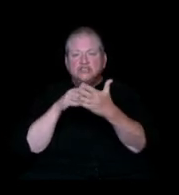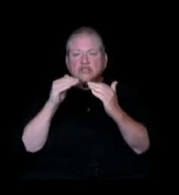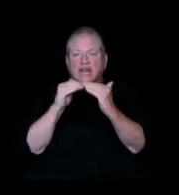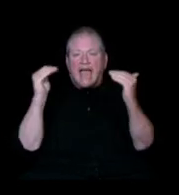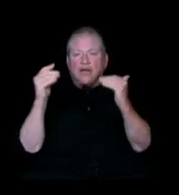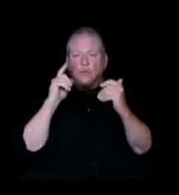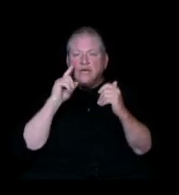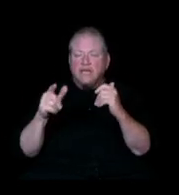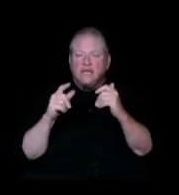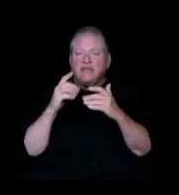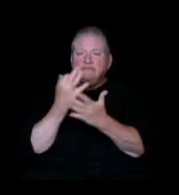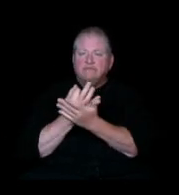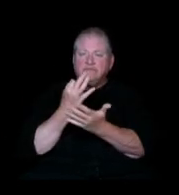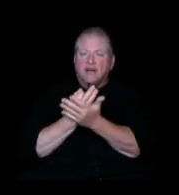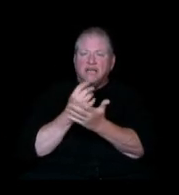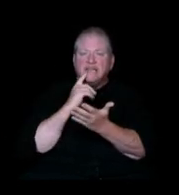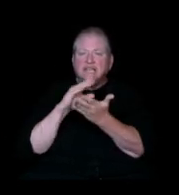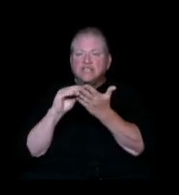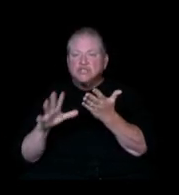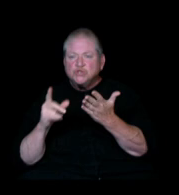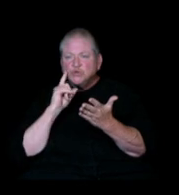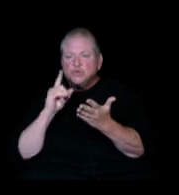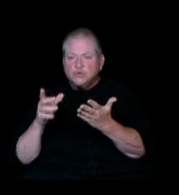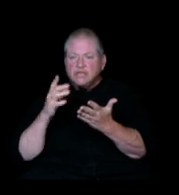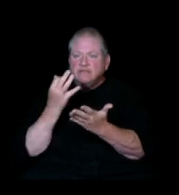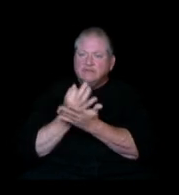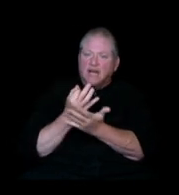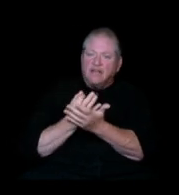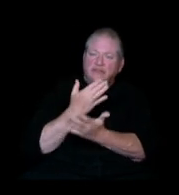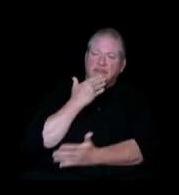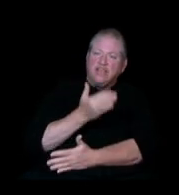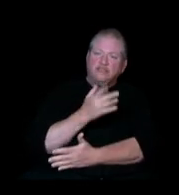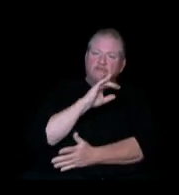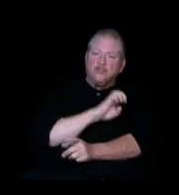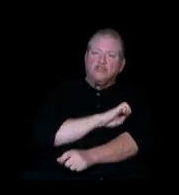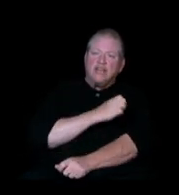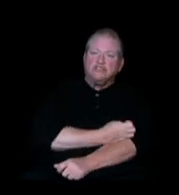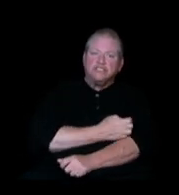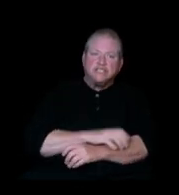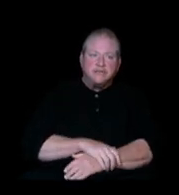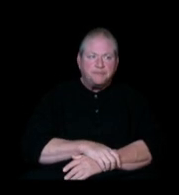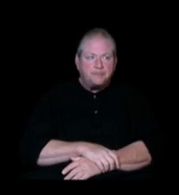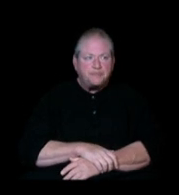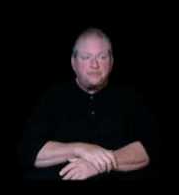and the Student Emergency Fund. Thank you for your positivity and energy, Janine.